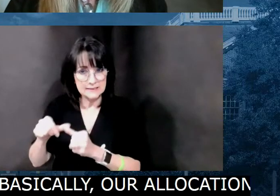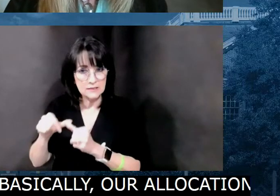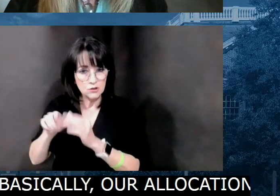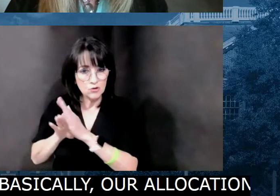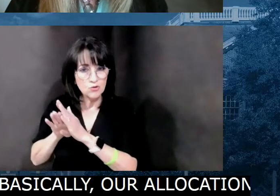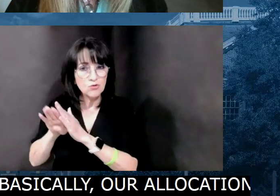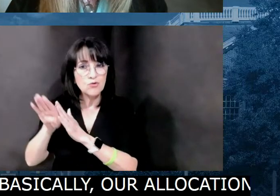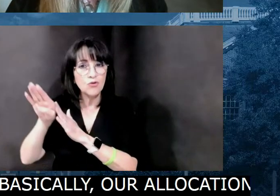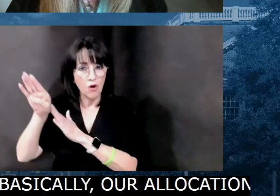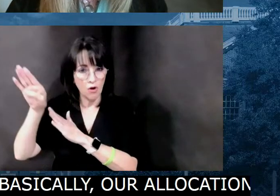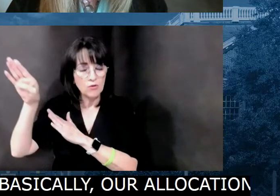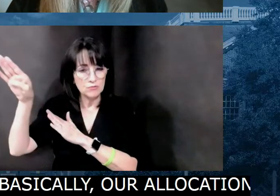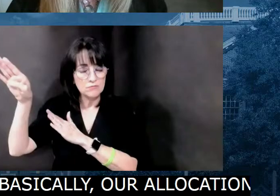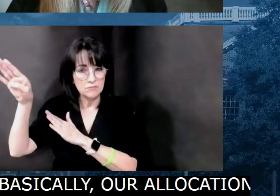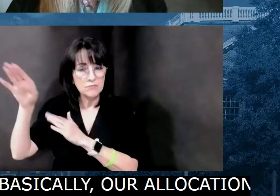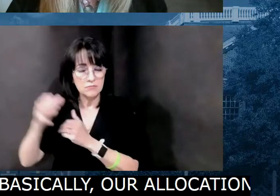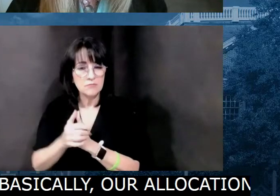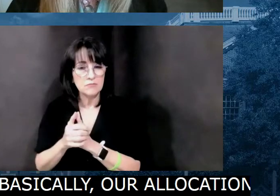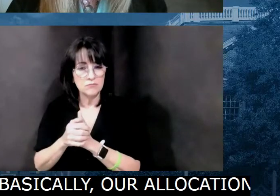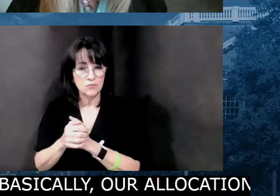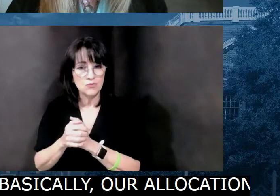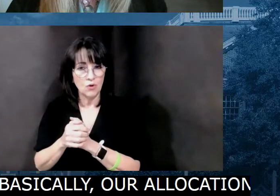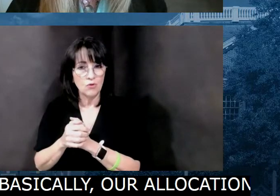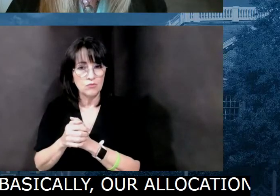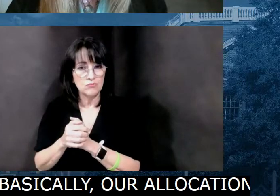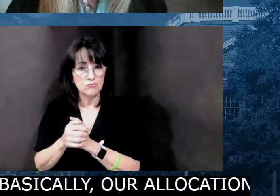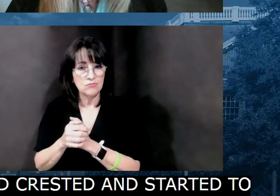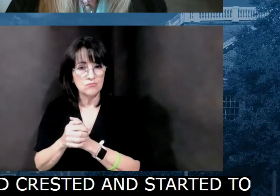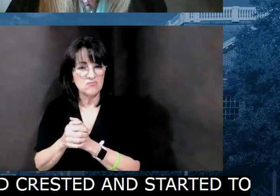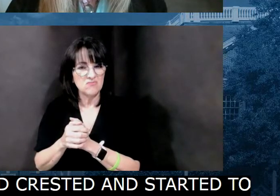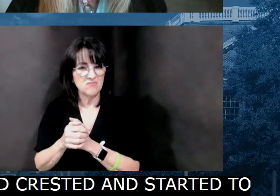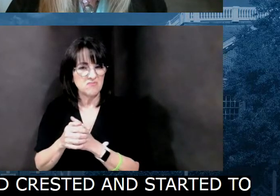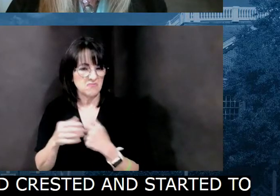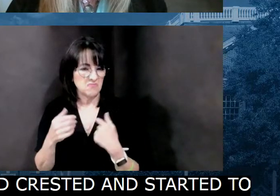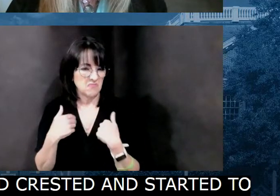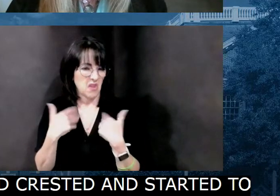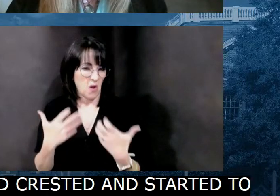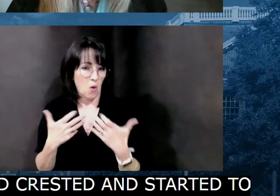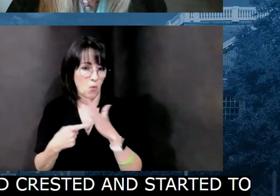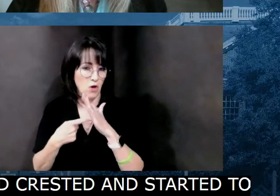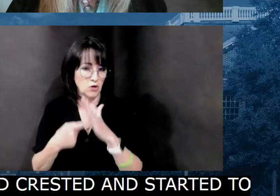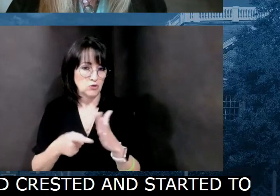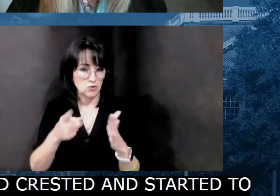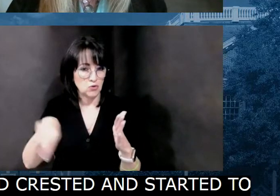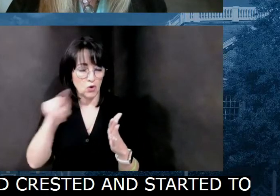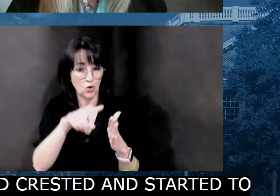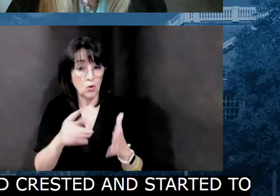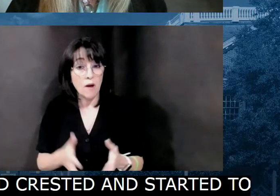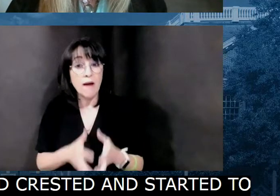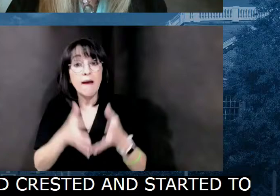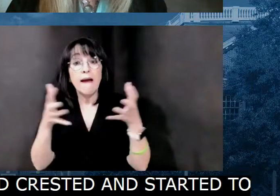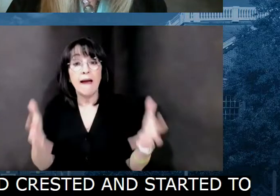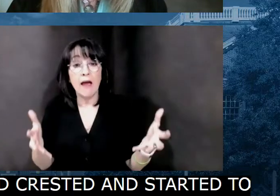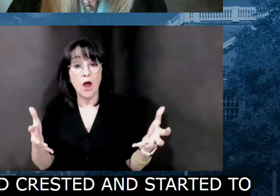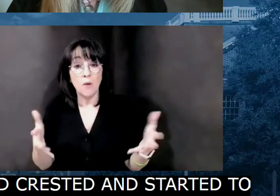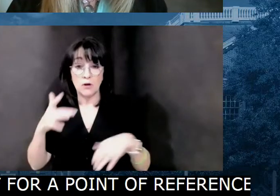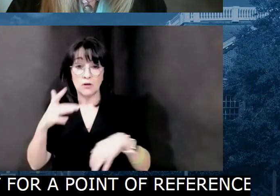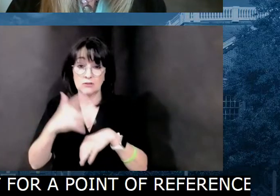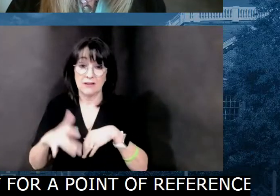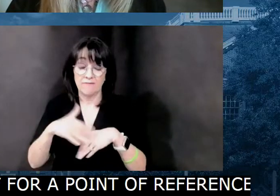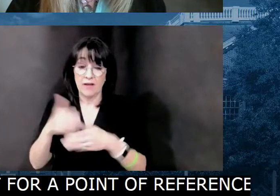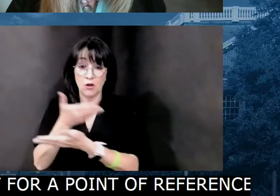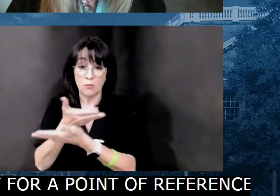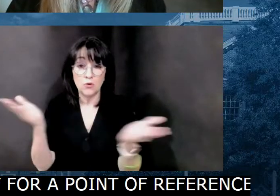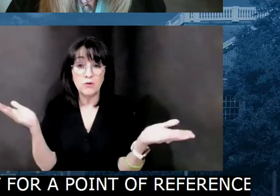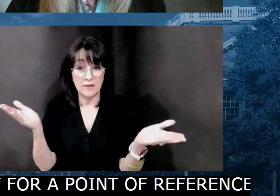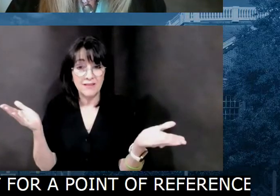the opposite direction. So just for a point of reference to you, how much is out there? It's still kind of allocated in